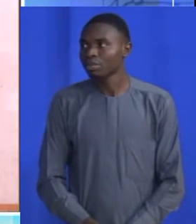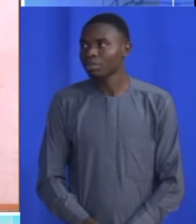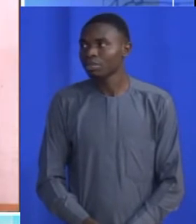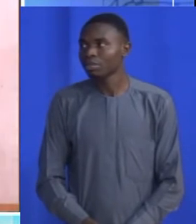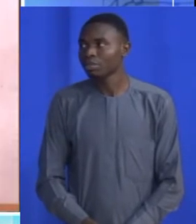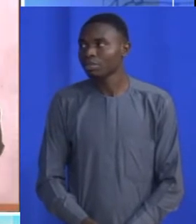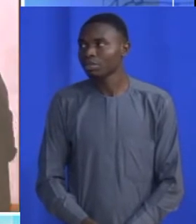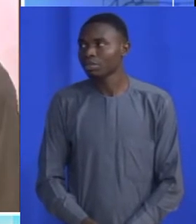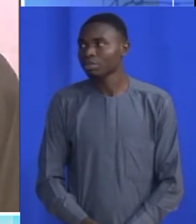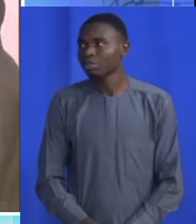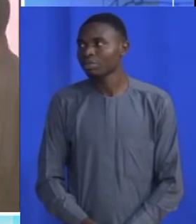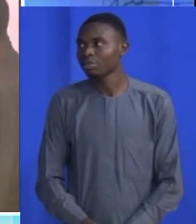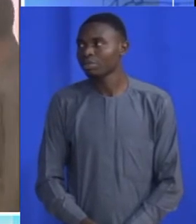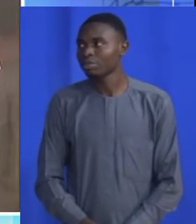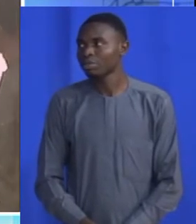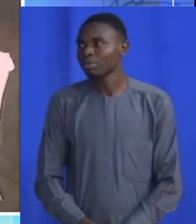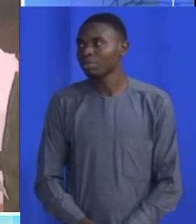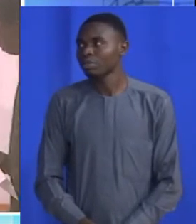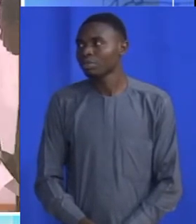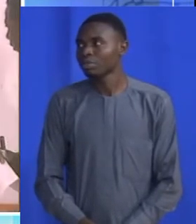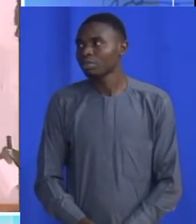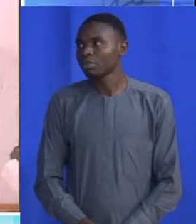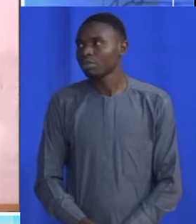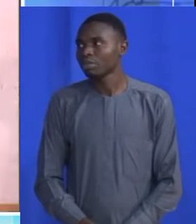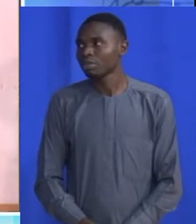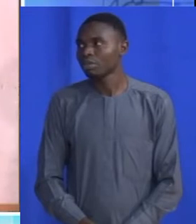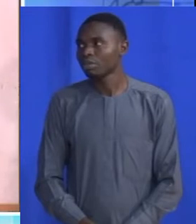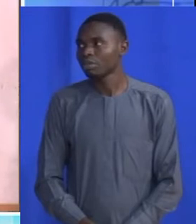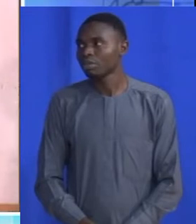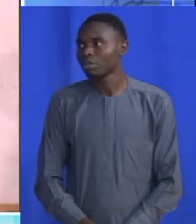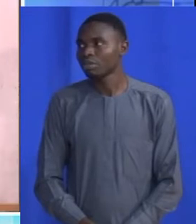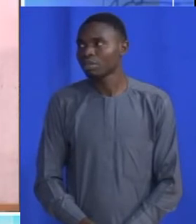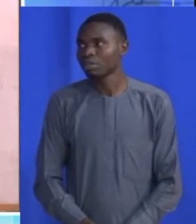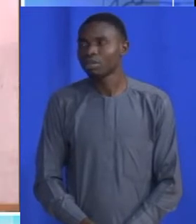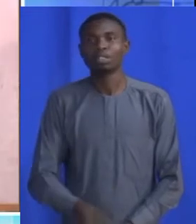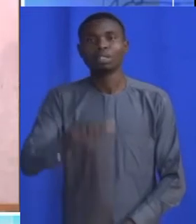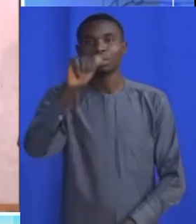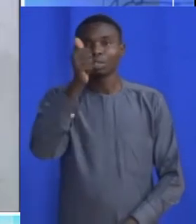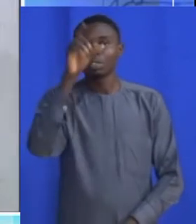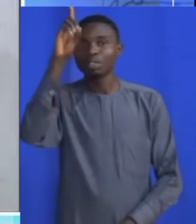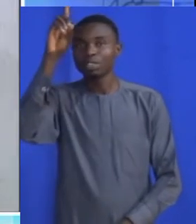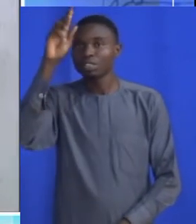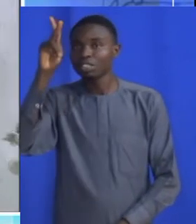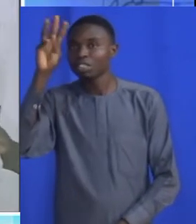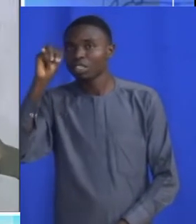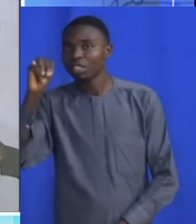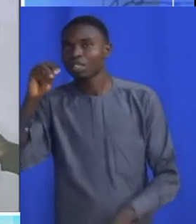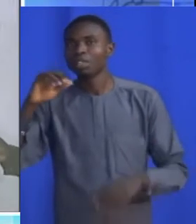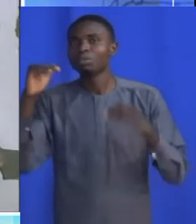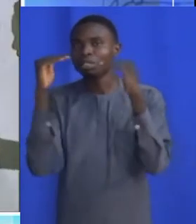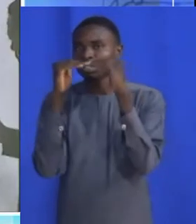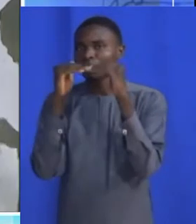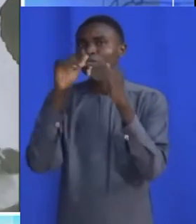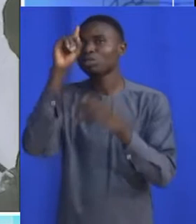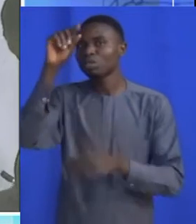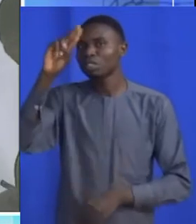the most powerful nation, not even the India, that claim to be the largest democracy in the world. Rule of law